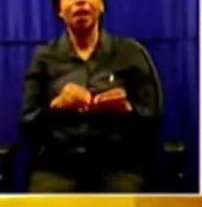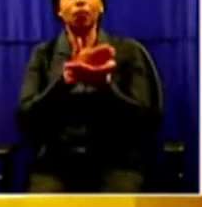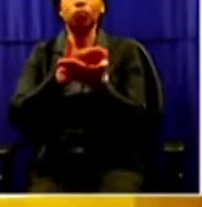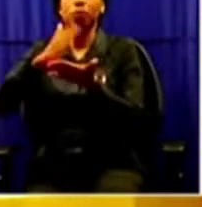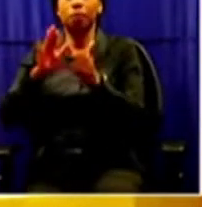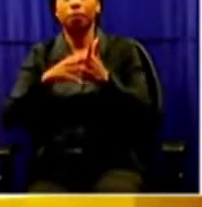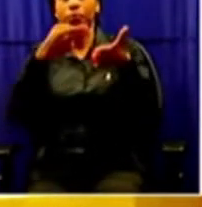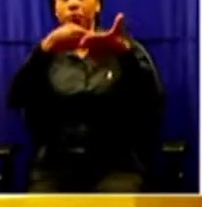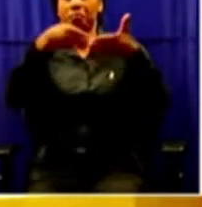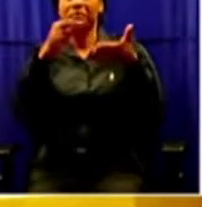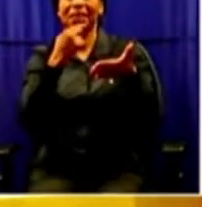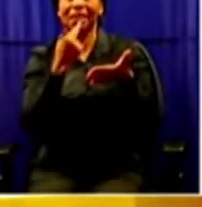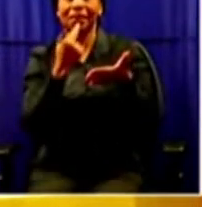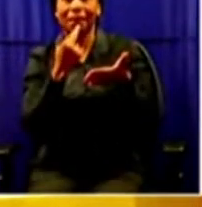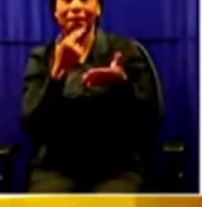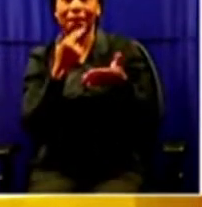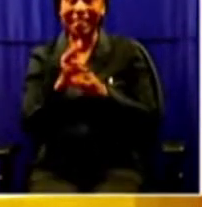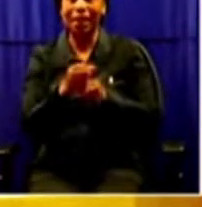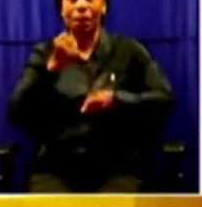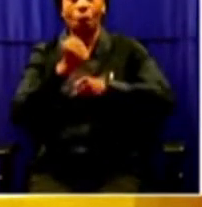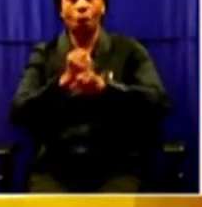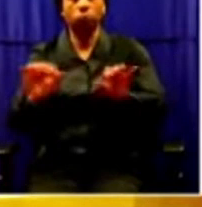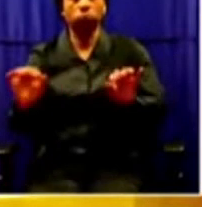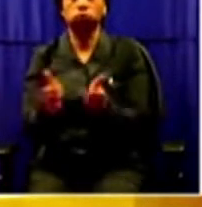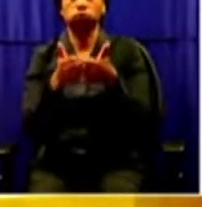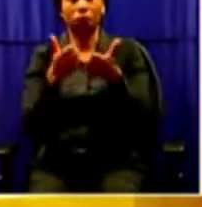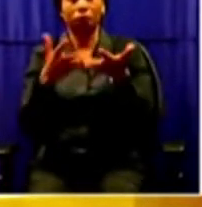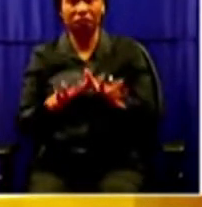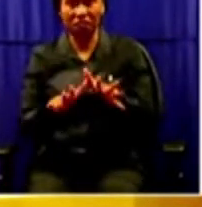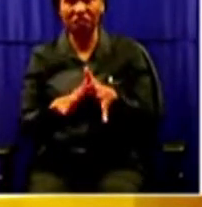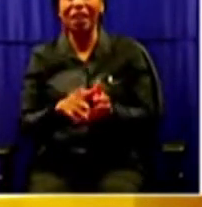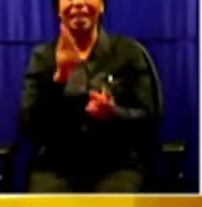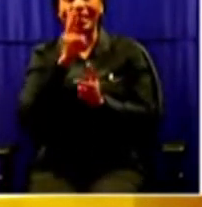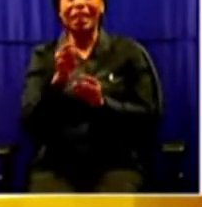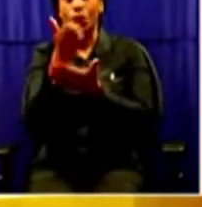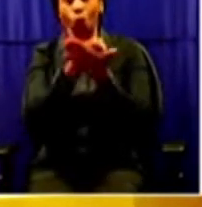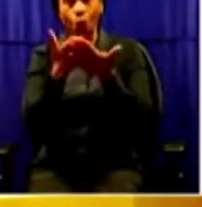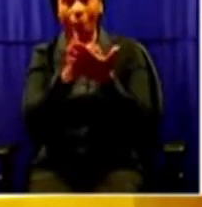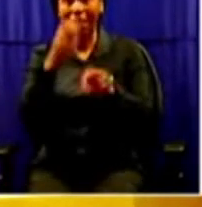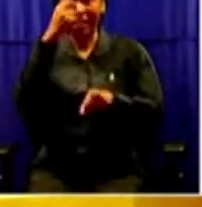meaningful empowerment based on economic need and not the proximity